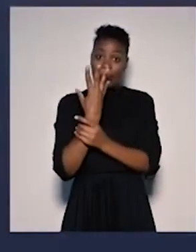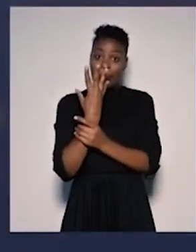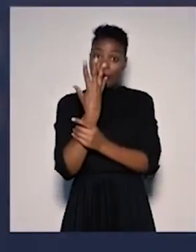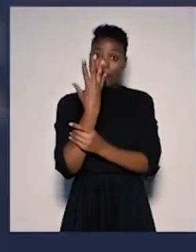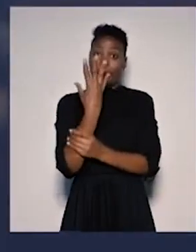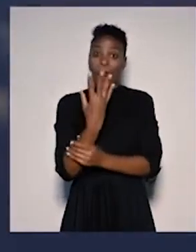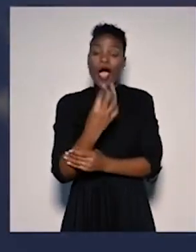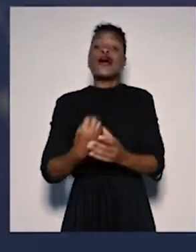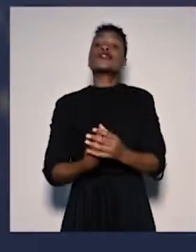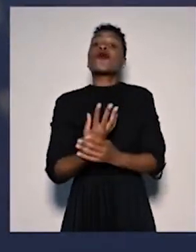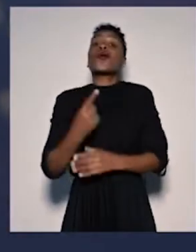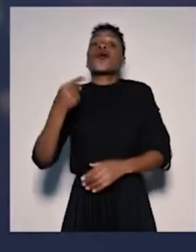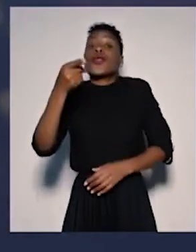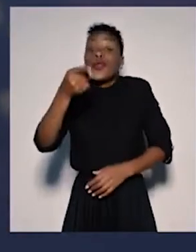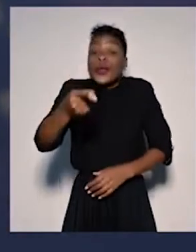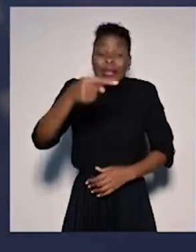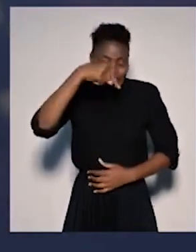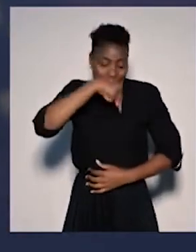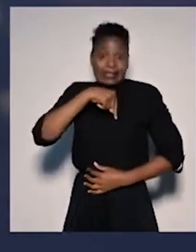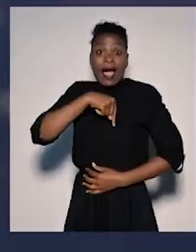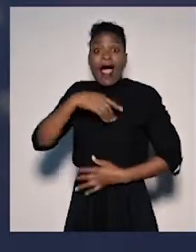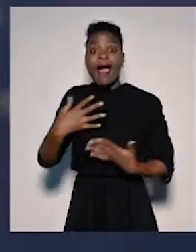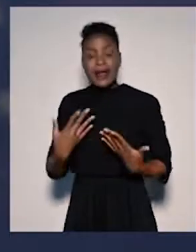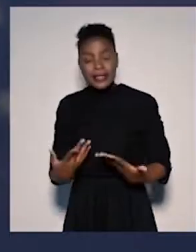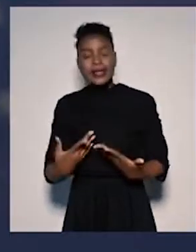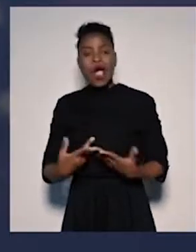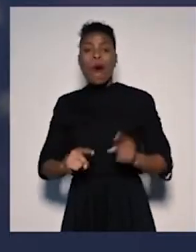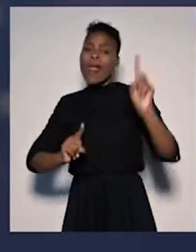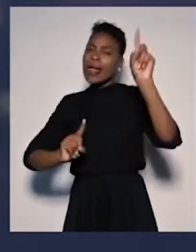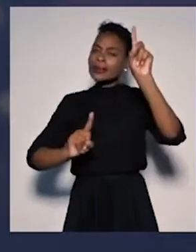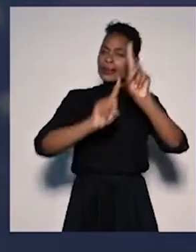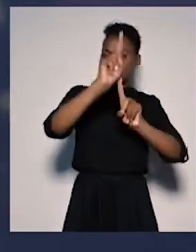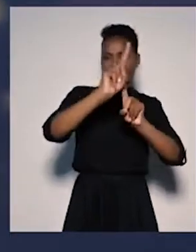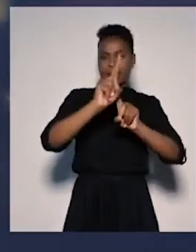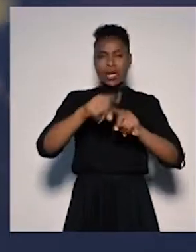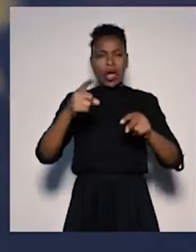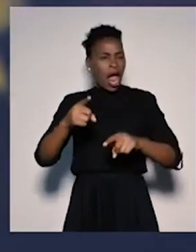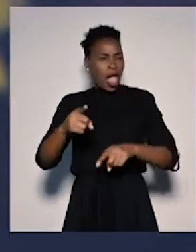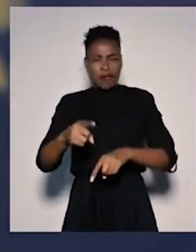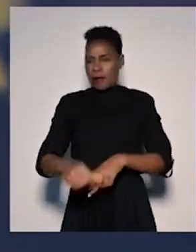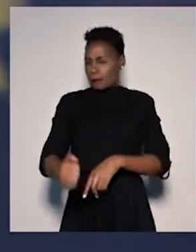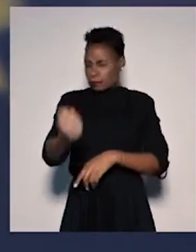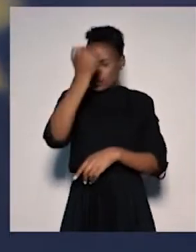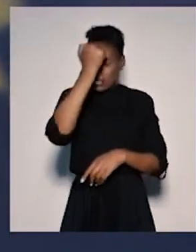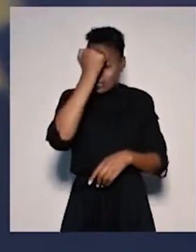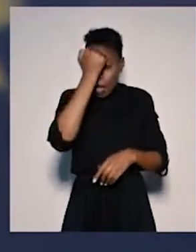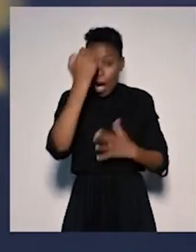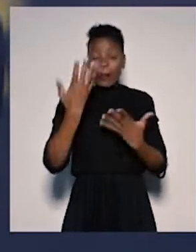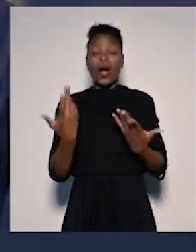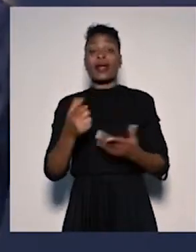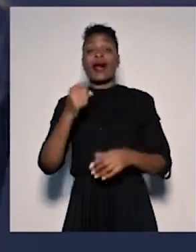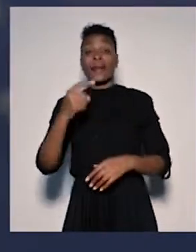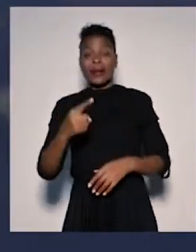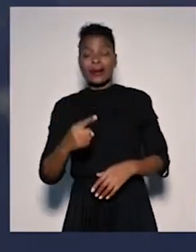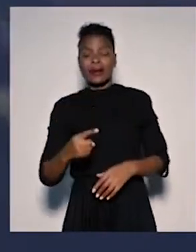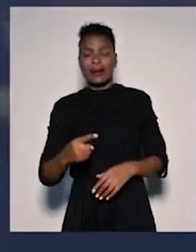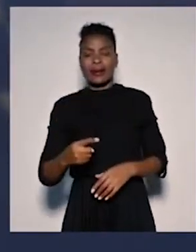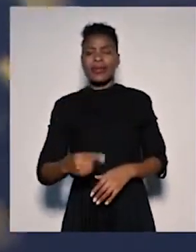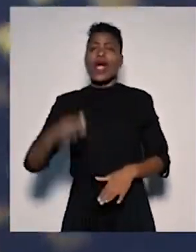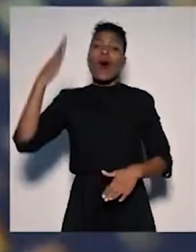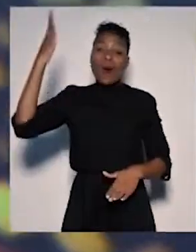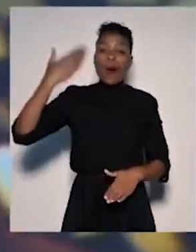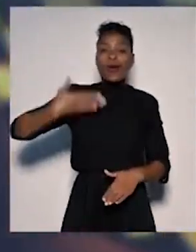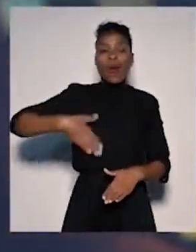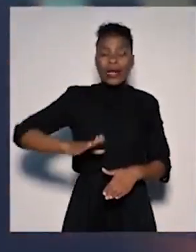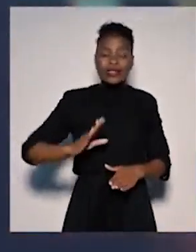as well. Why? So that when you are successful, you don't become big-headed. God wants you, you're not hearing what I'm saying. God wants